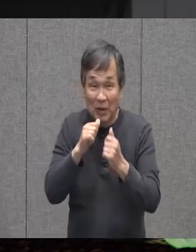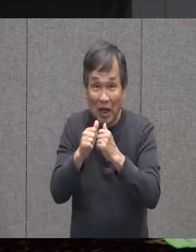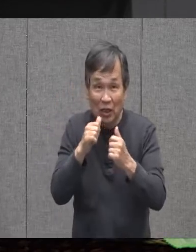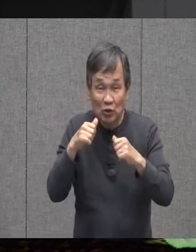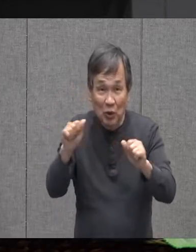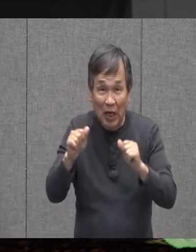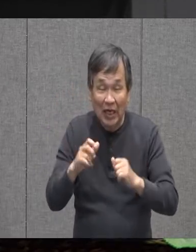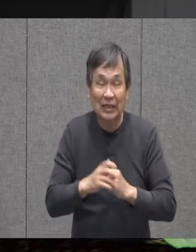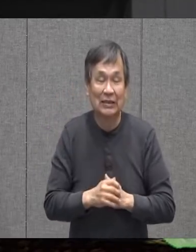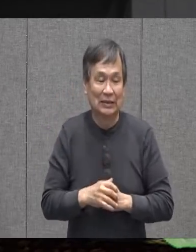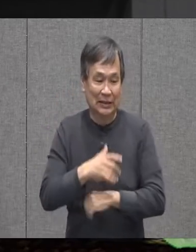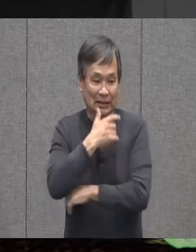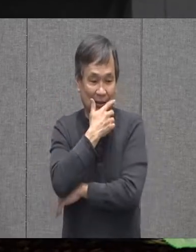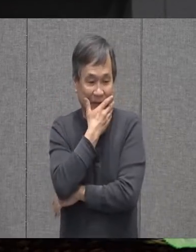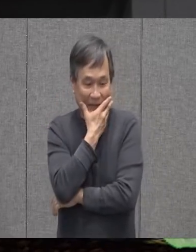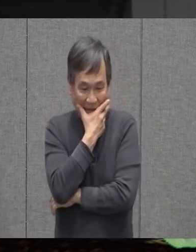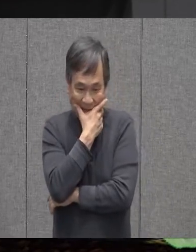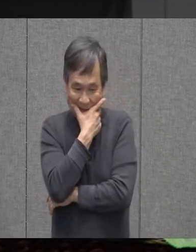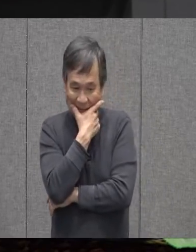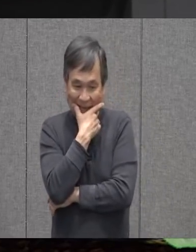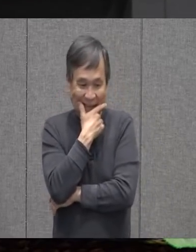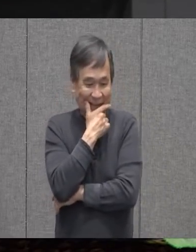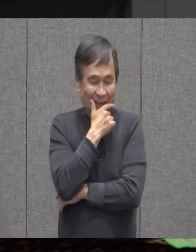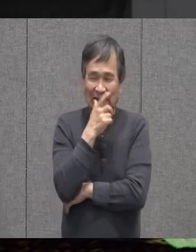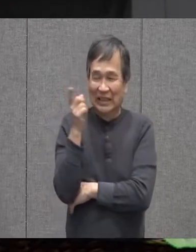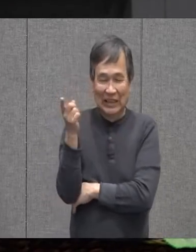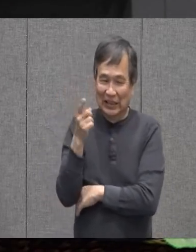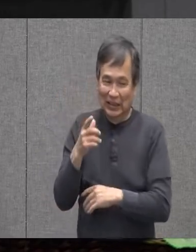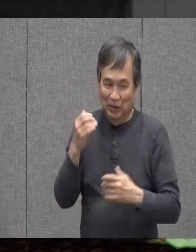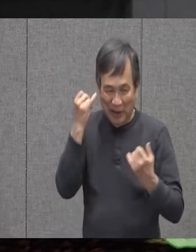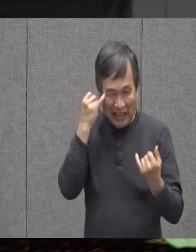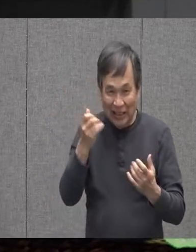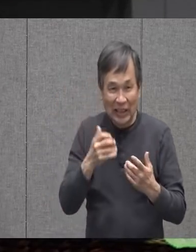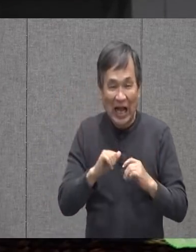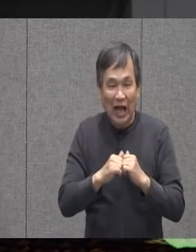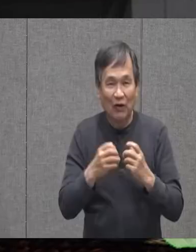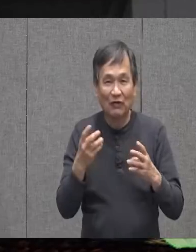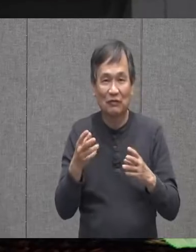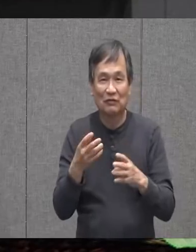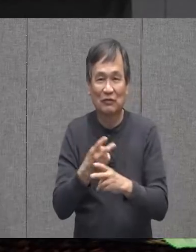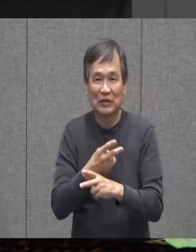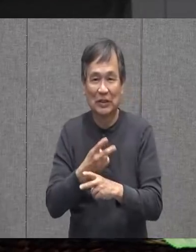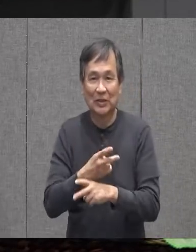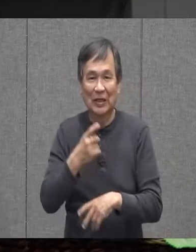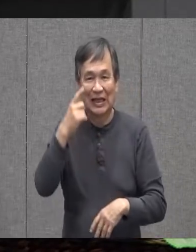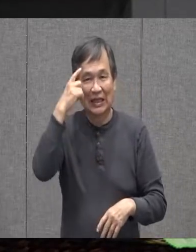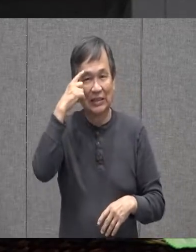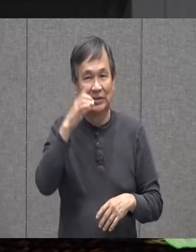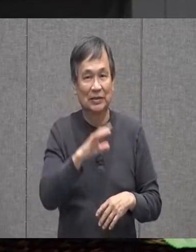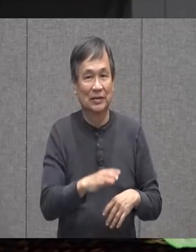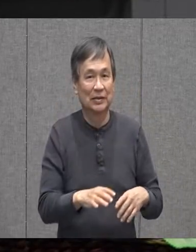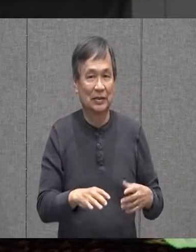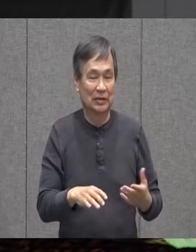try? So his strategy here, he thinks about layers of